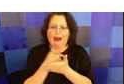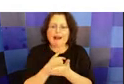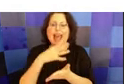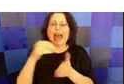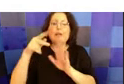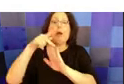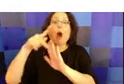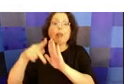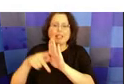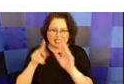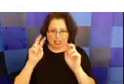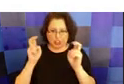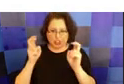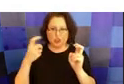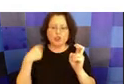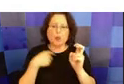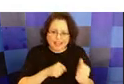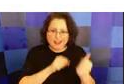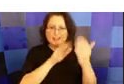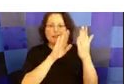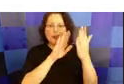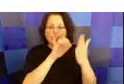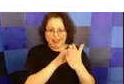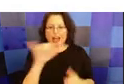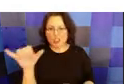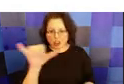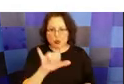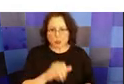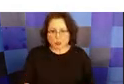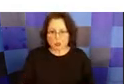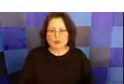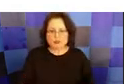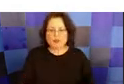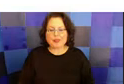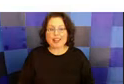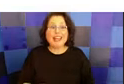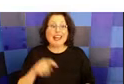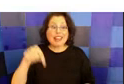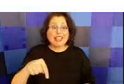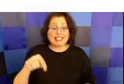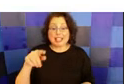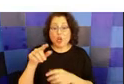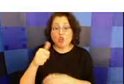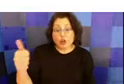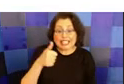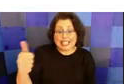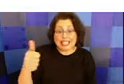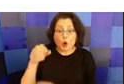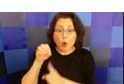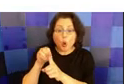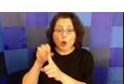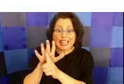issues throughout the city and county. So our transit-oriented communities program